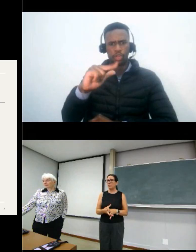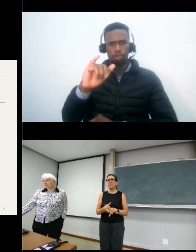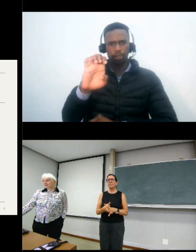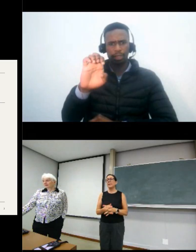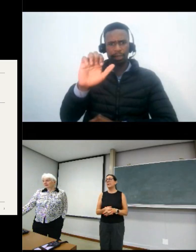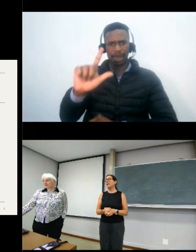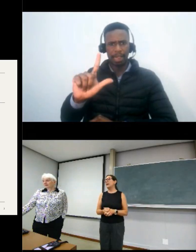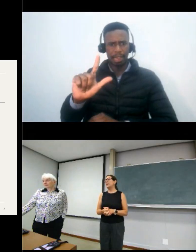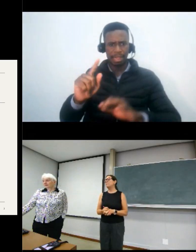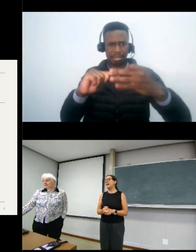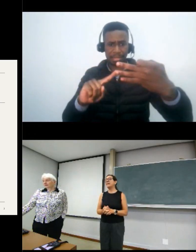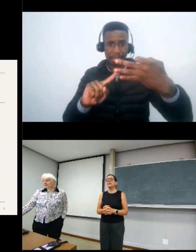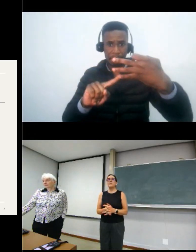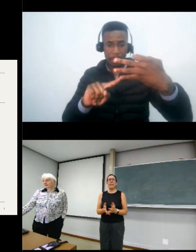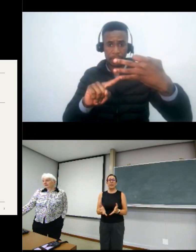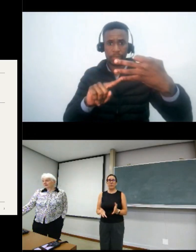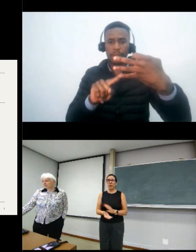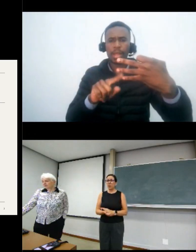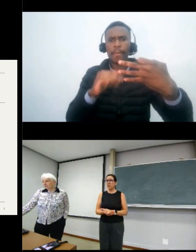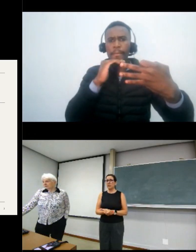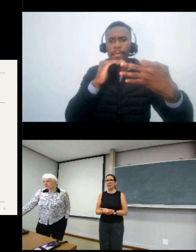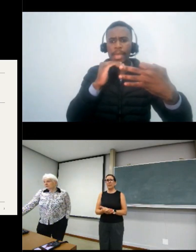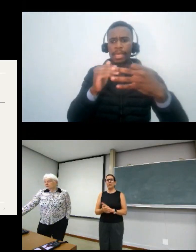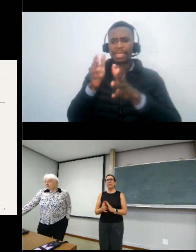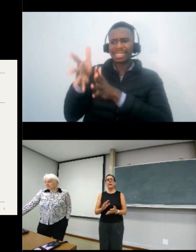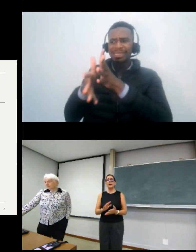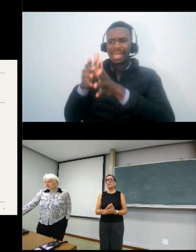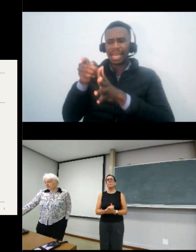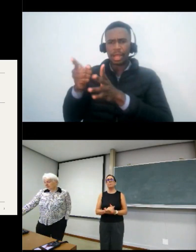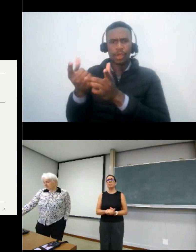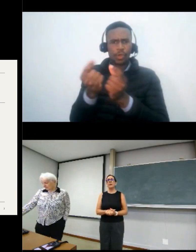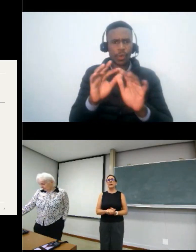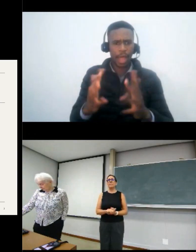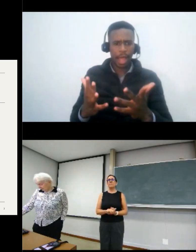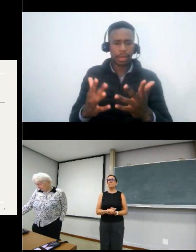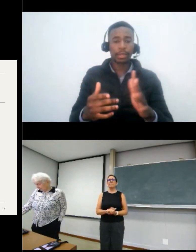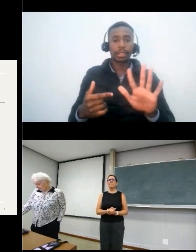put together. And at a phonological level,